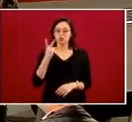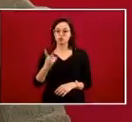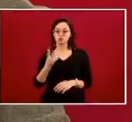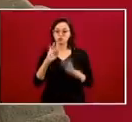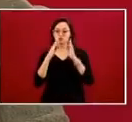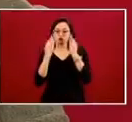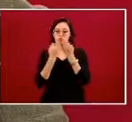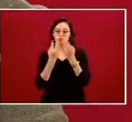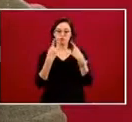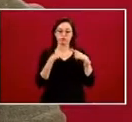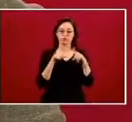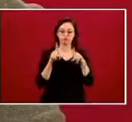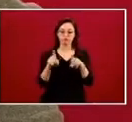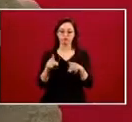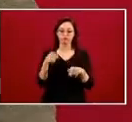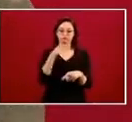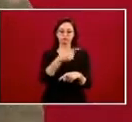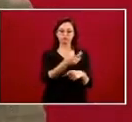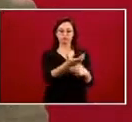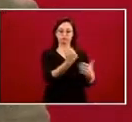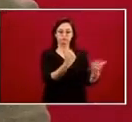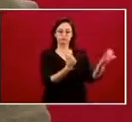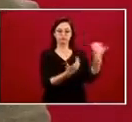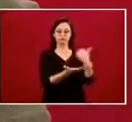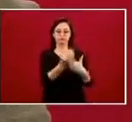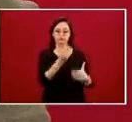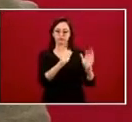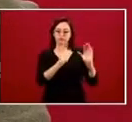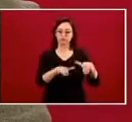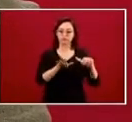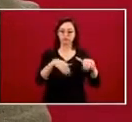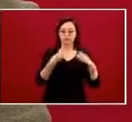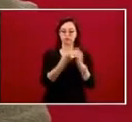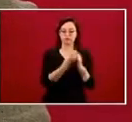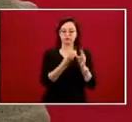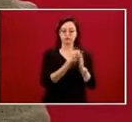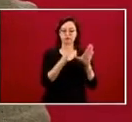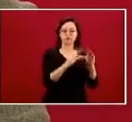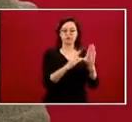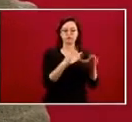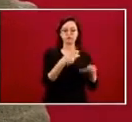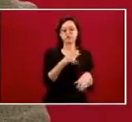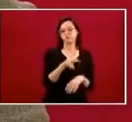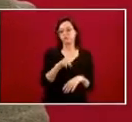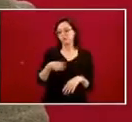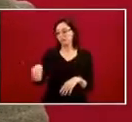talking on two fronts. We're acting on two fronts. One of them is we are